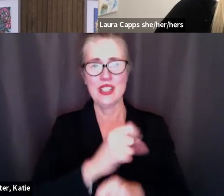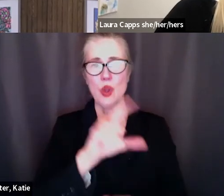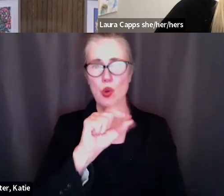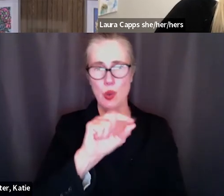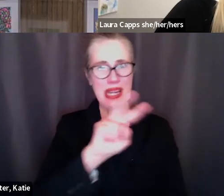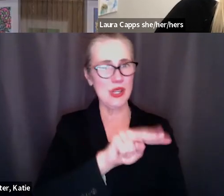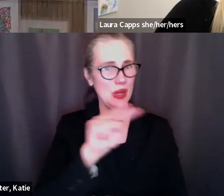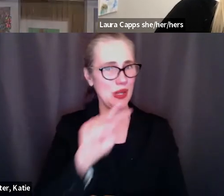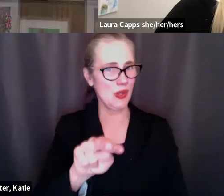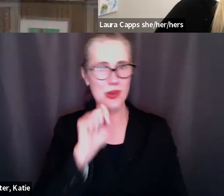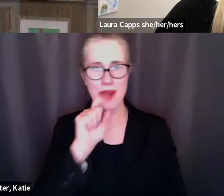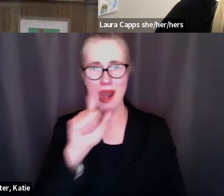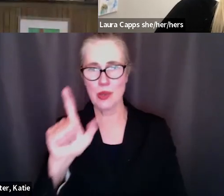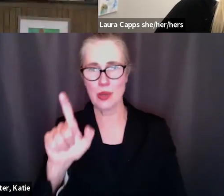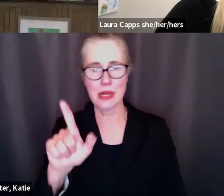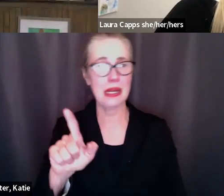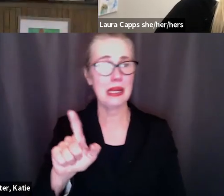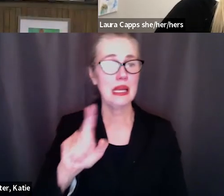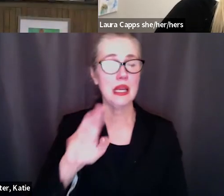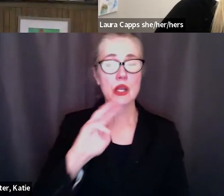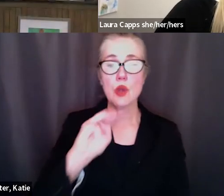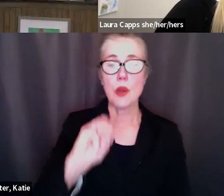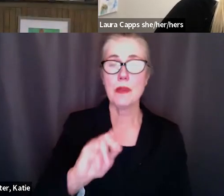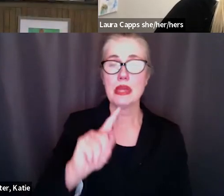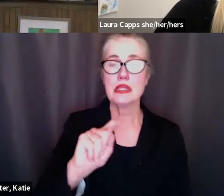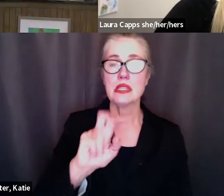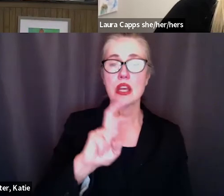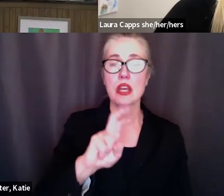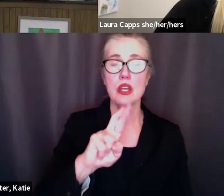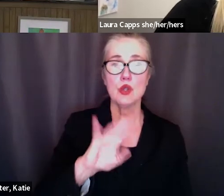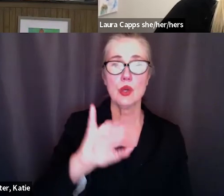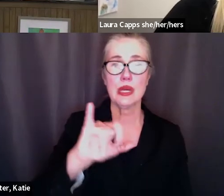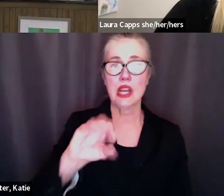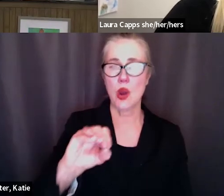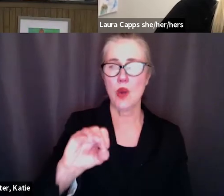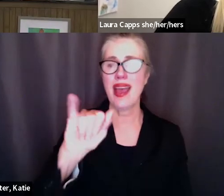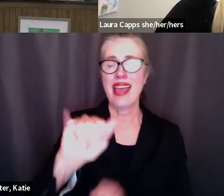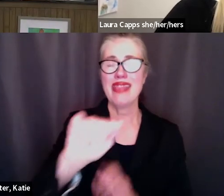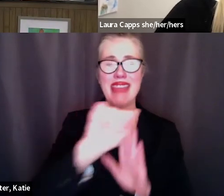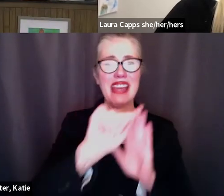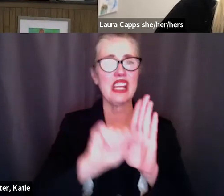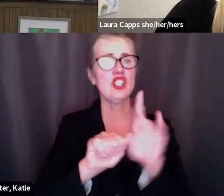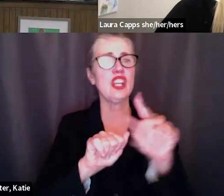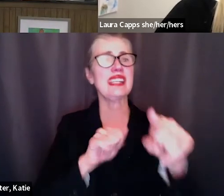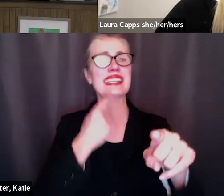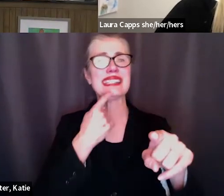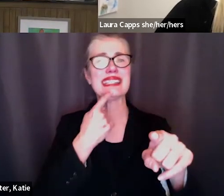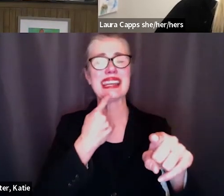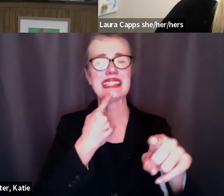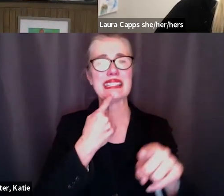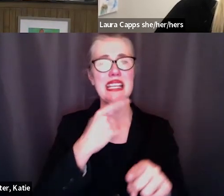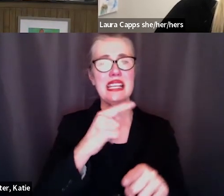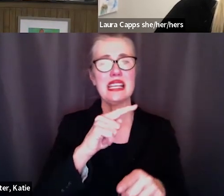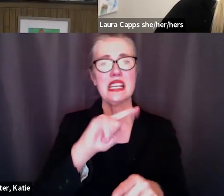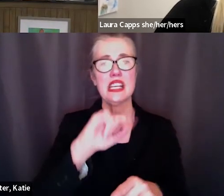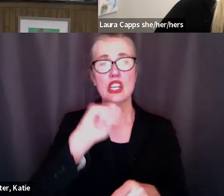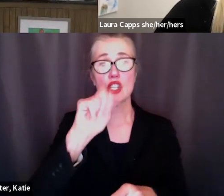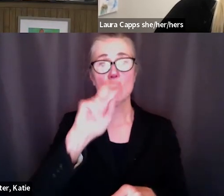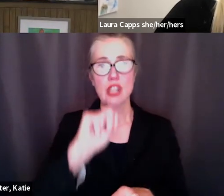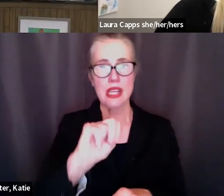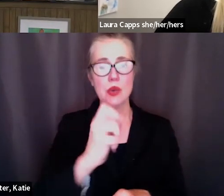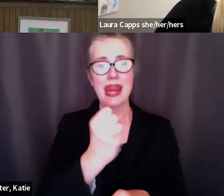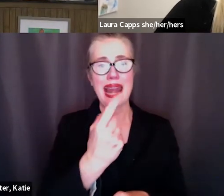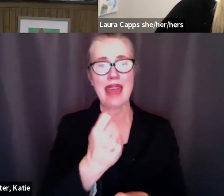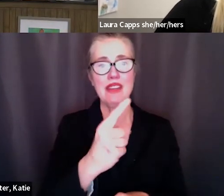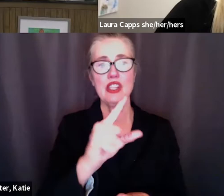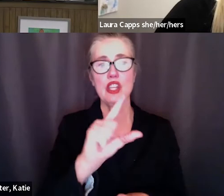geo can we confirm the agenda that i'm looking at online on board doc says january 11 2022 board minutes but we have